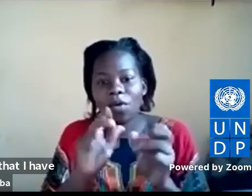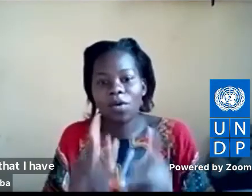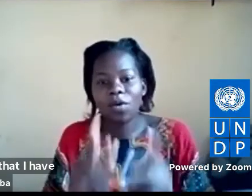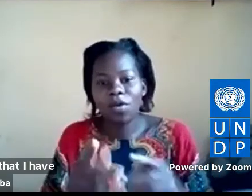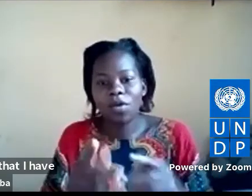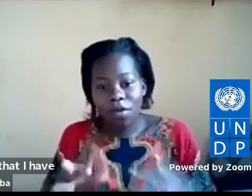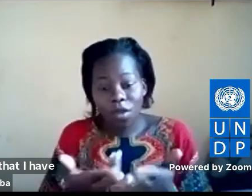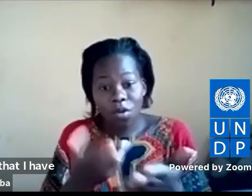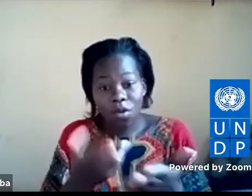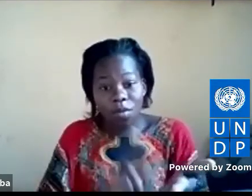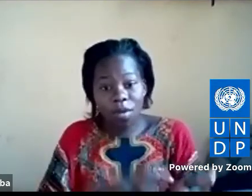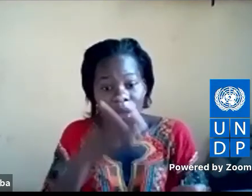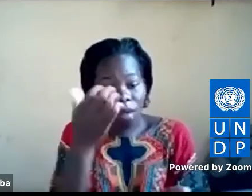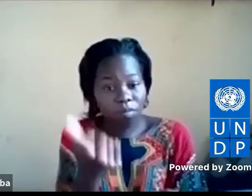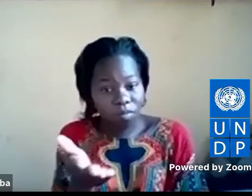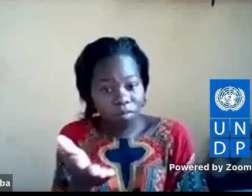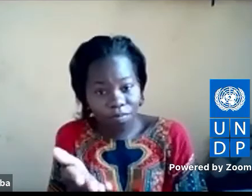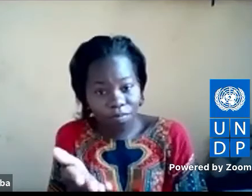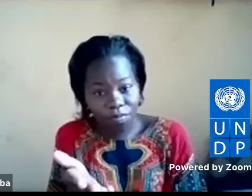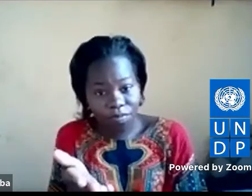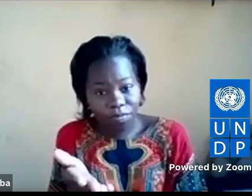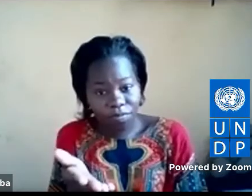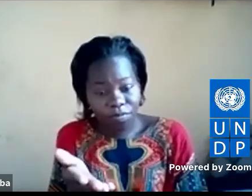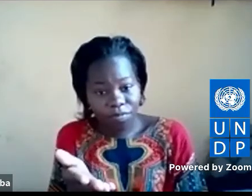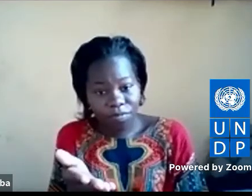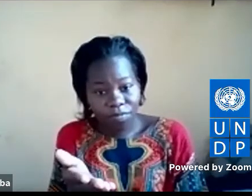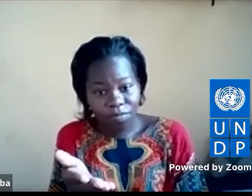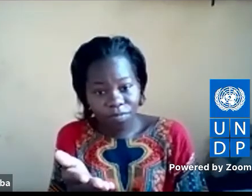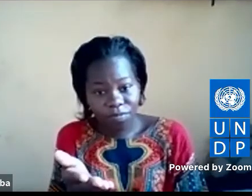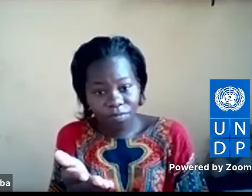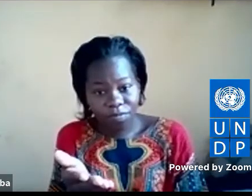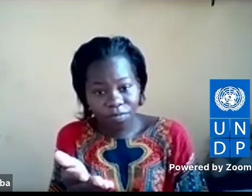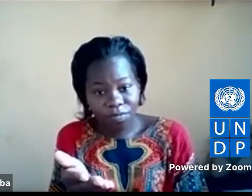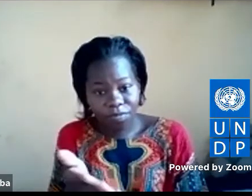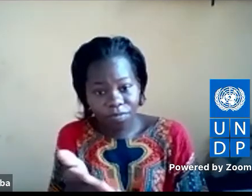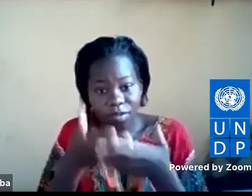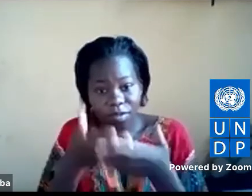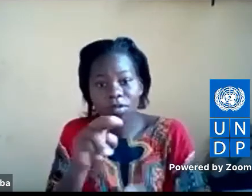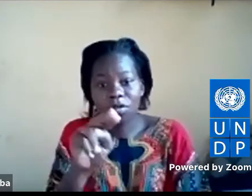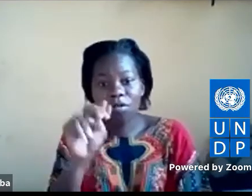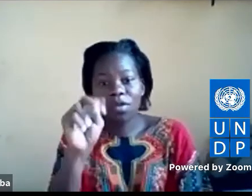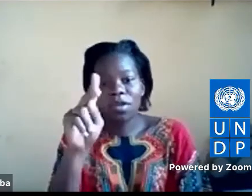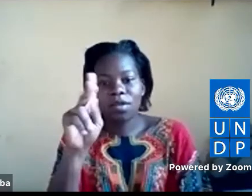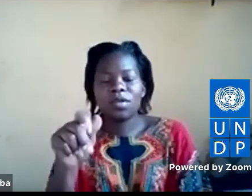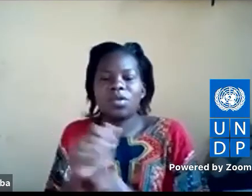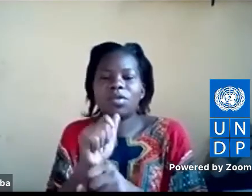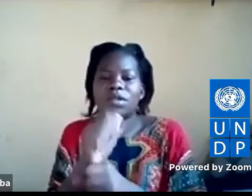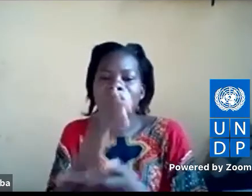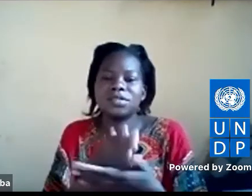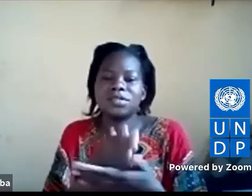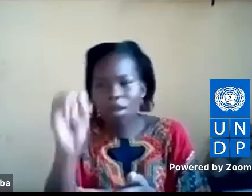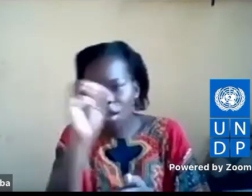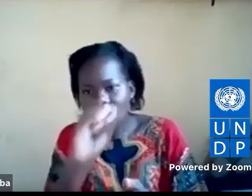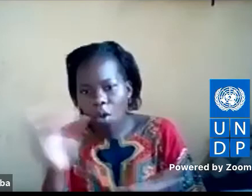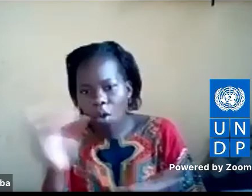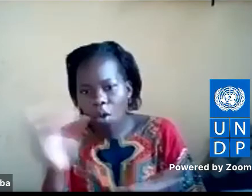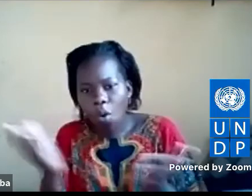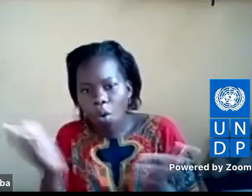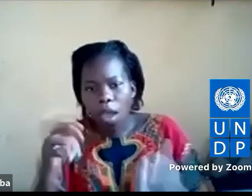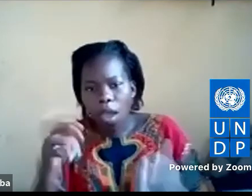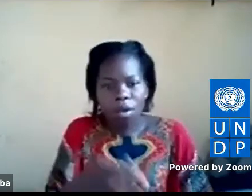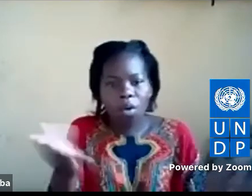I think if I'm not mistaken, it was authored by the UNDP, where you did some mapping of where these minerals are.